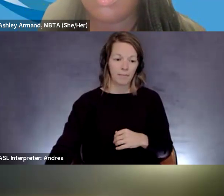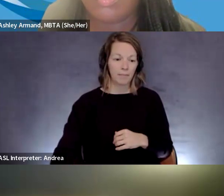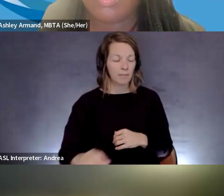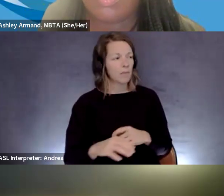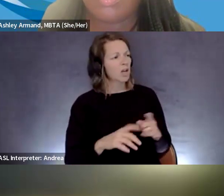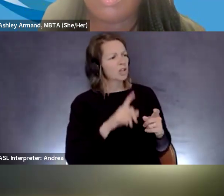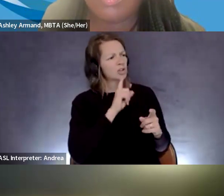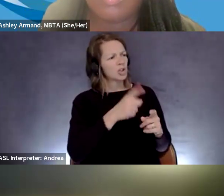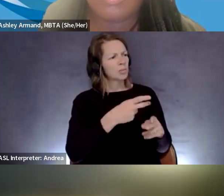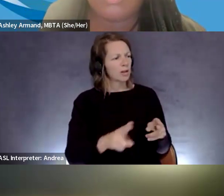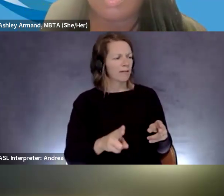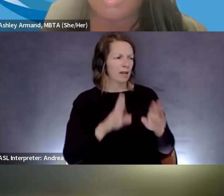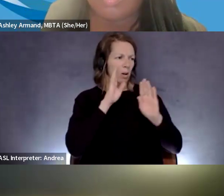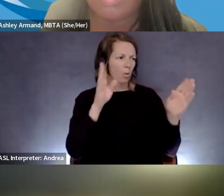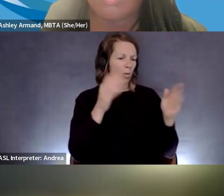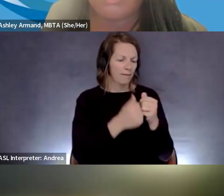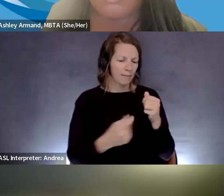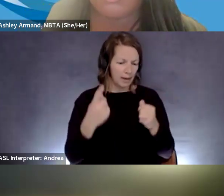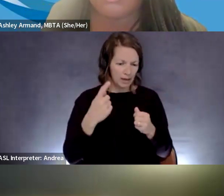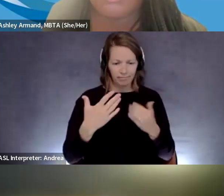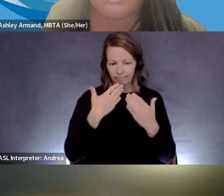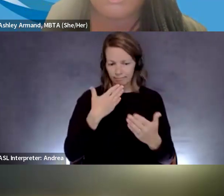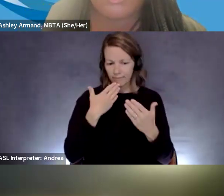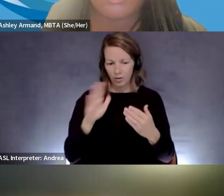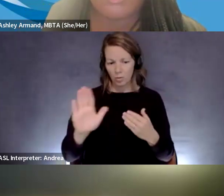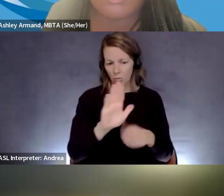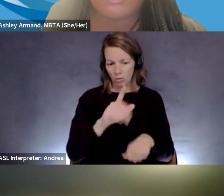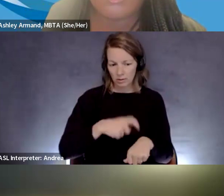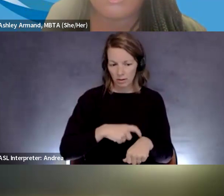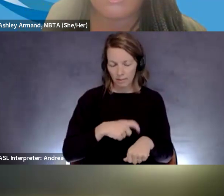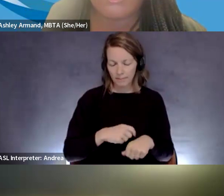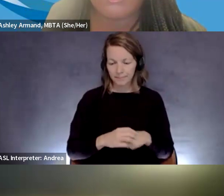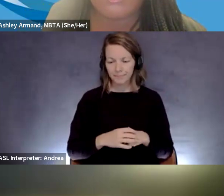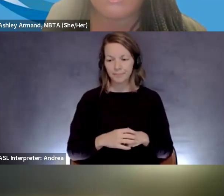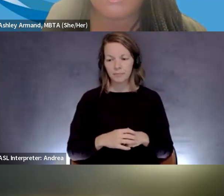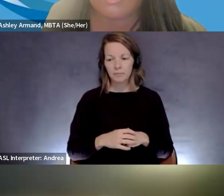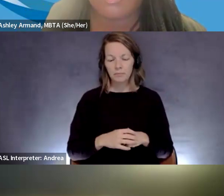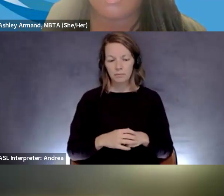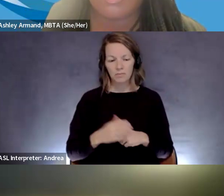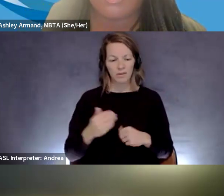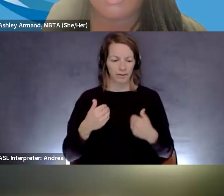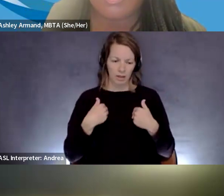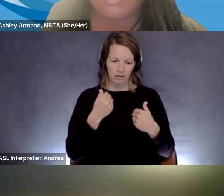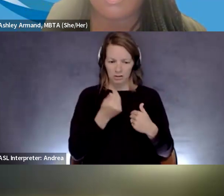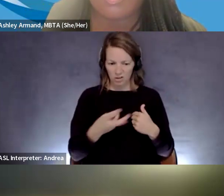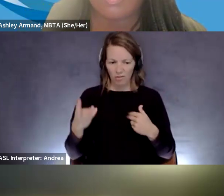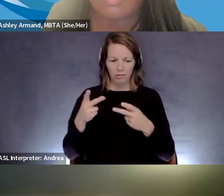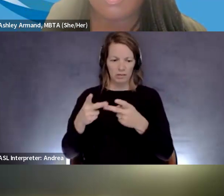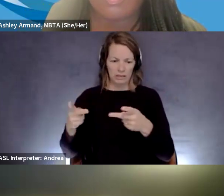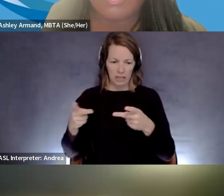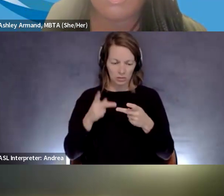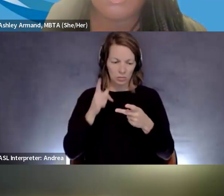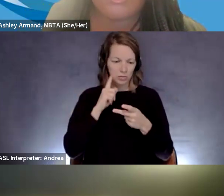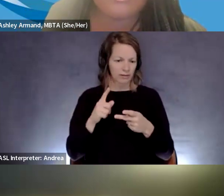Sure, briefly. Hello, everybody, and thank you for your time. We have had multiple sites where we've